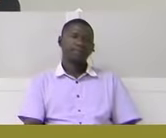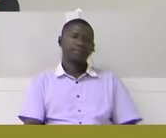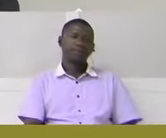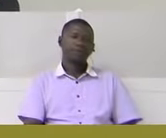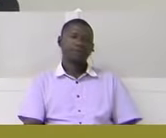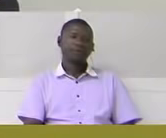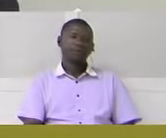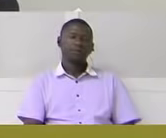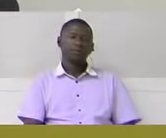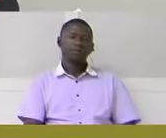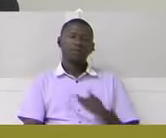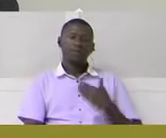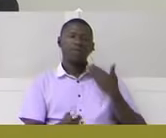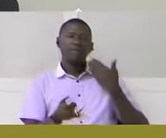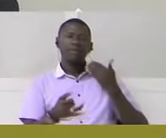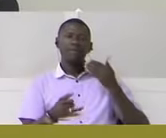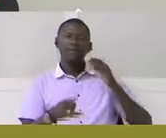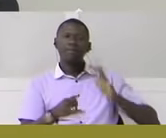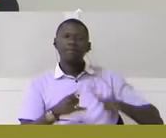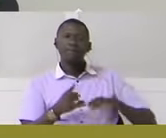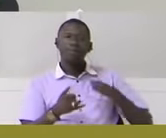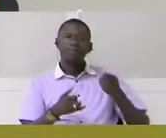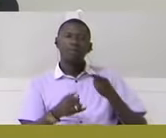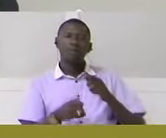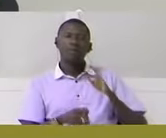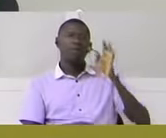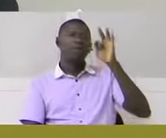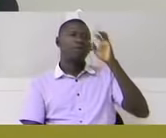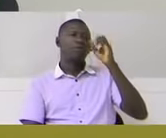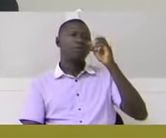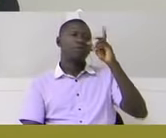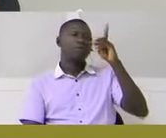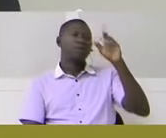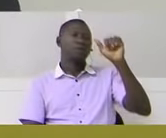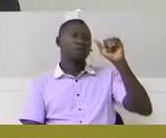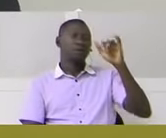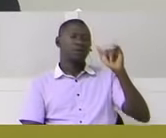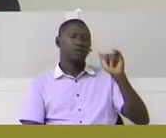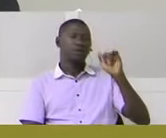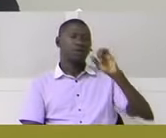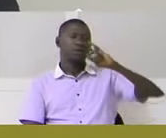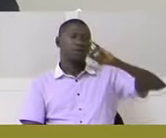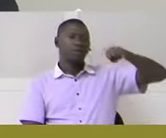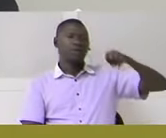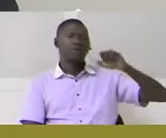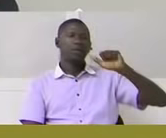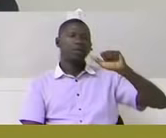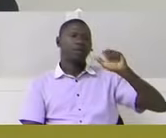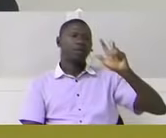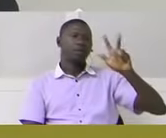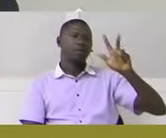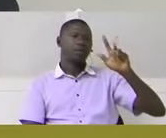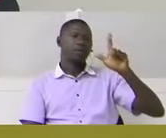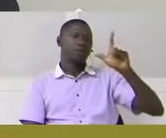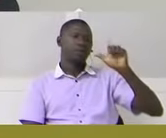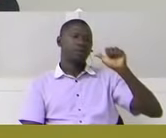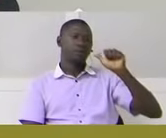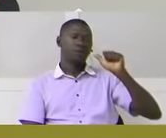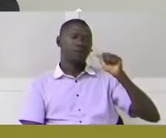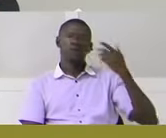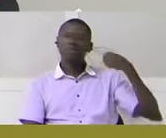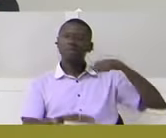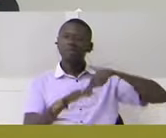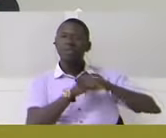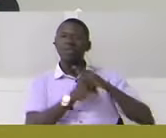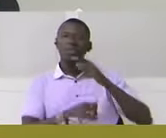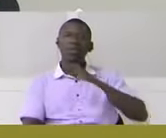We ended up with the four-day jaula incident in the Funis. Can we continue from there? Lavanta four-day jaula accident kunyale